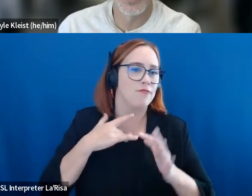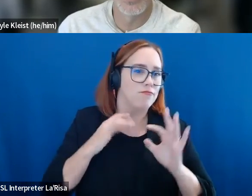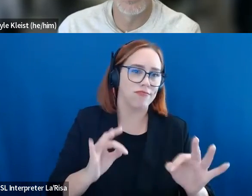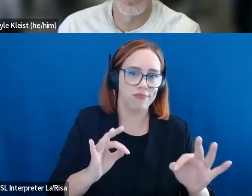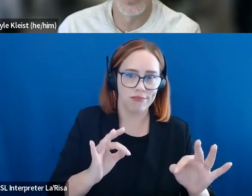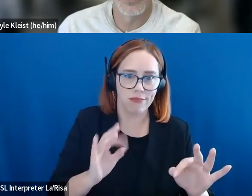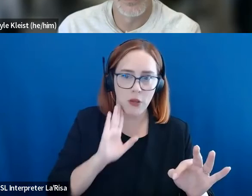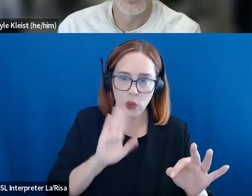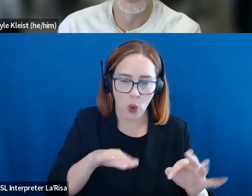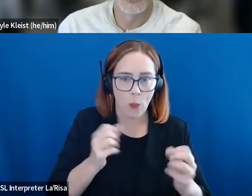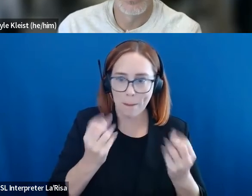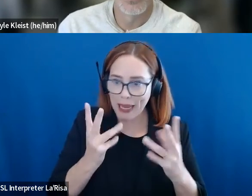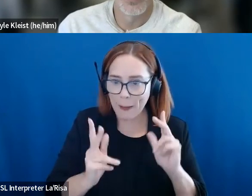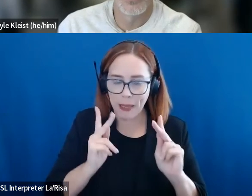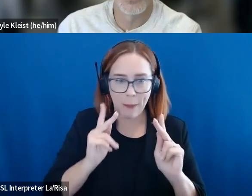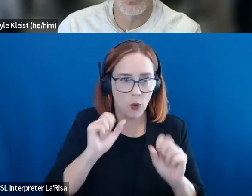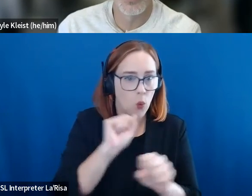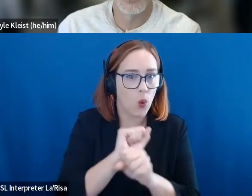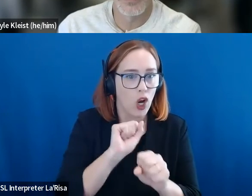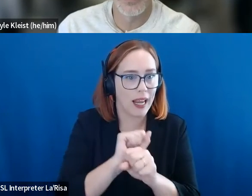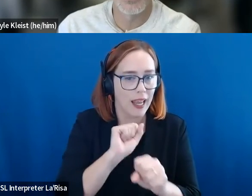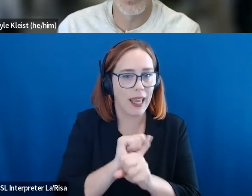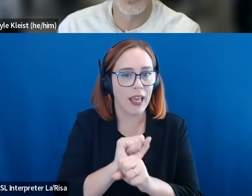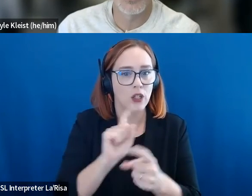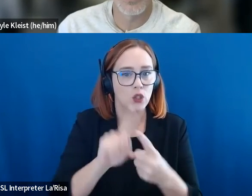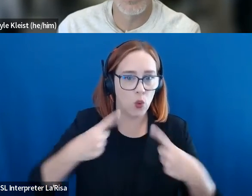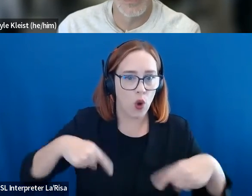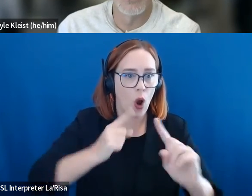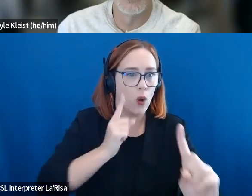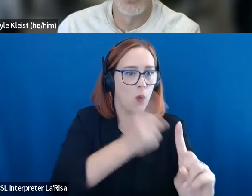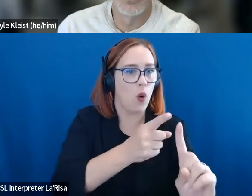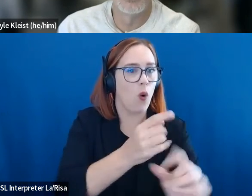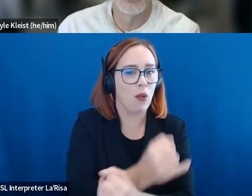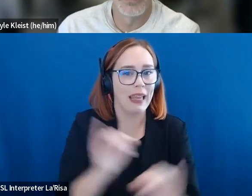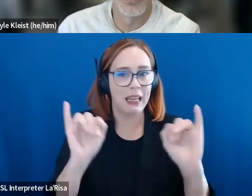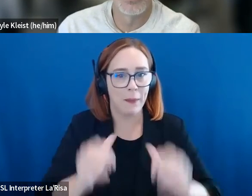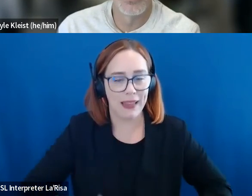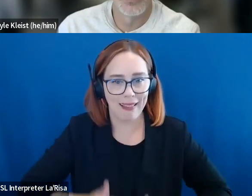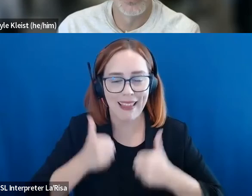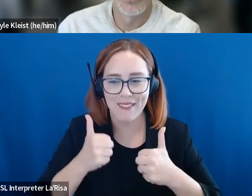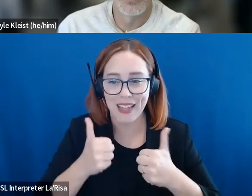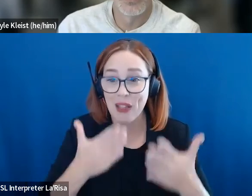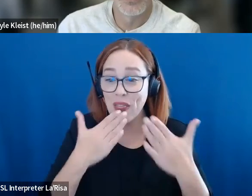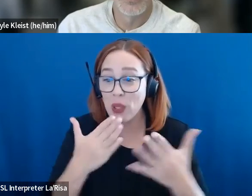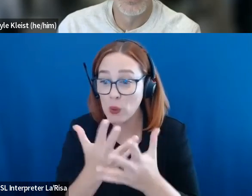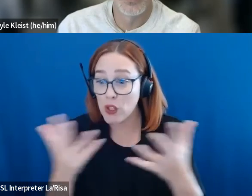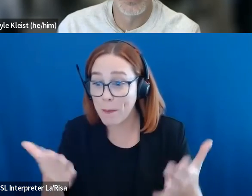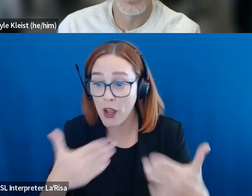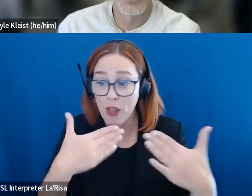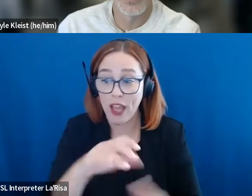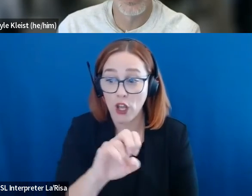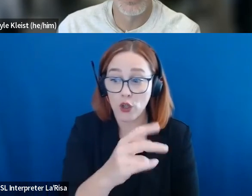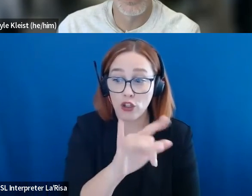for what our goal is, what all our goal is, and that's independent living. Thank you very much. And thank you, Shaylin, and everybody